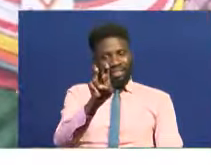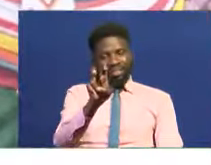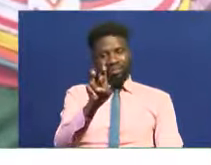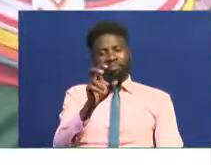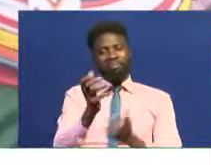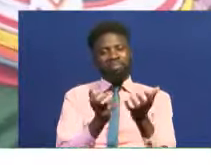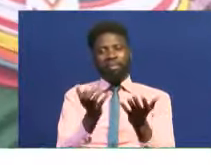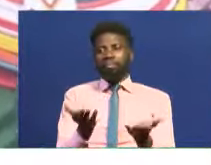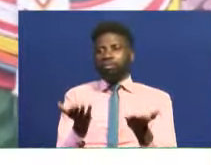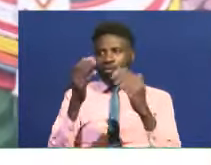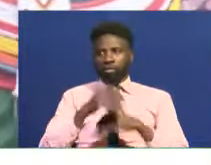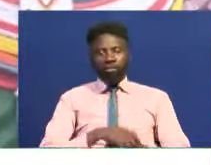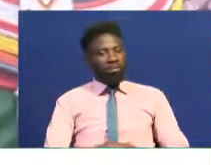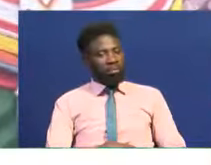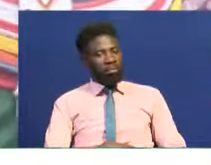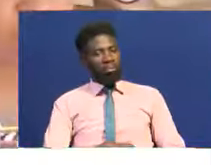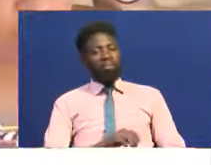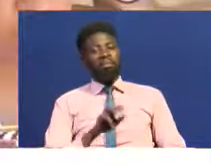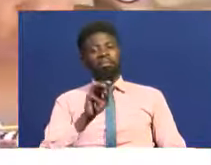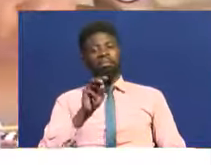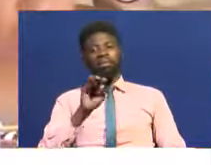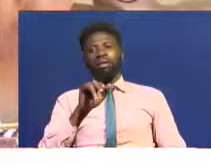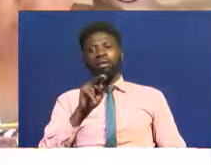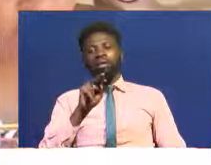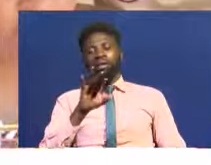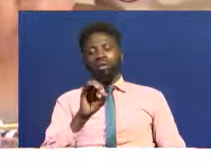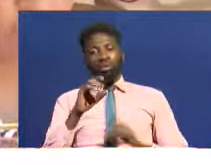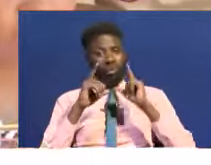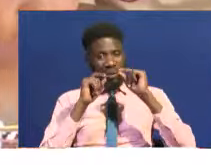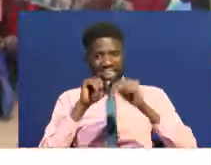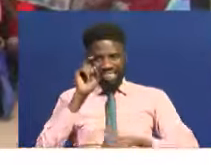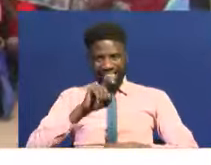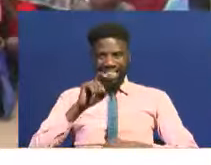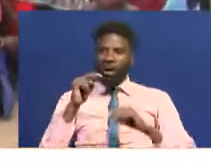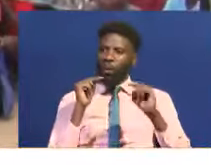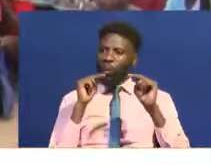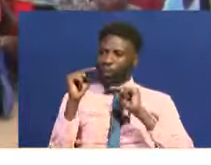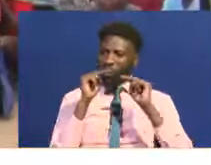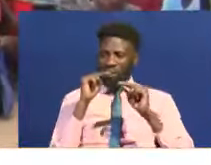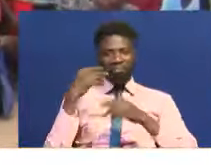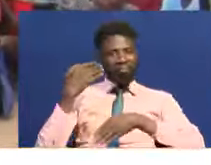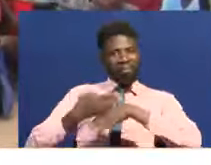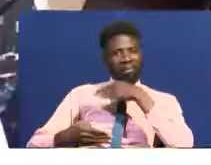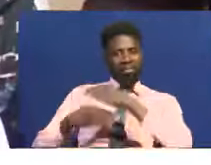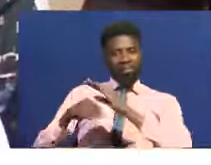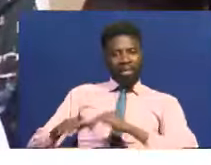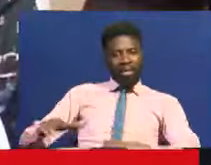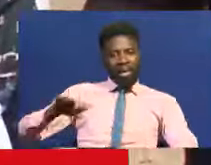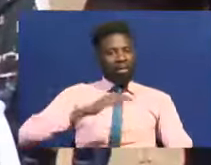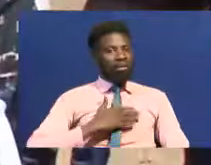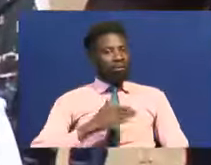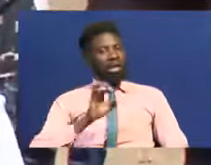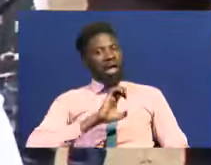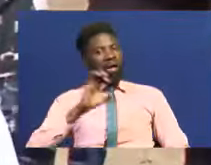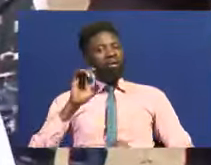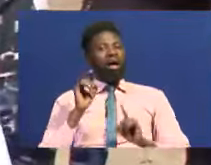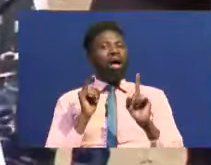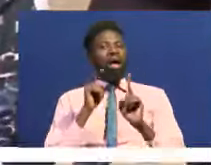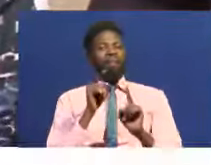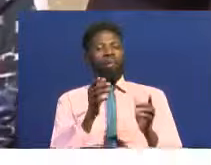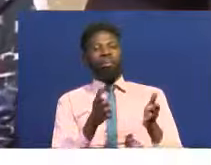plans to build lodges in Samburu East to create additional revenue streams for the surrounding communities. I have